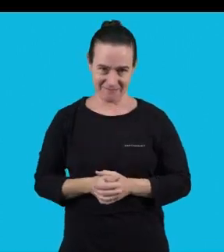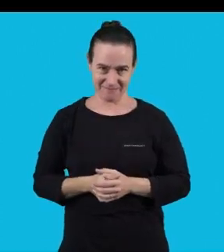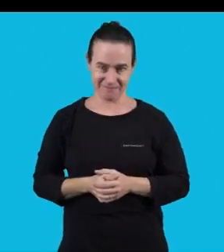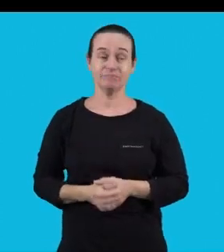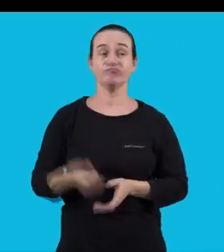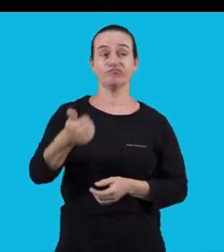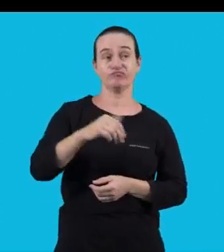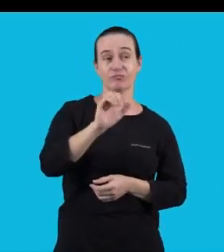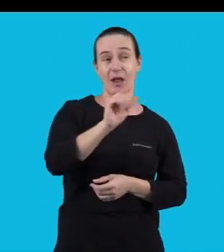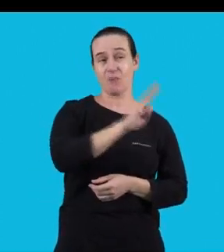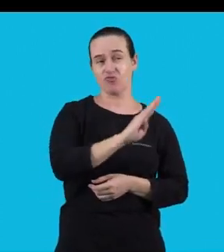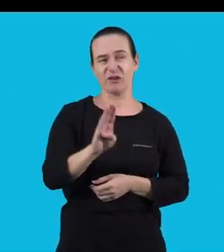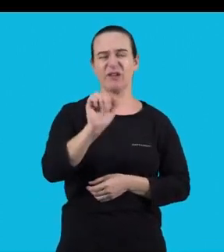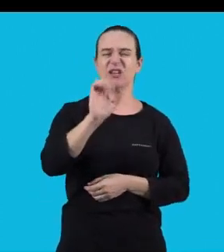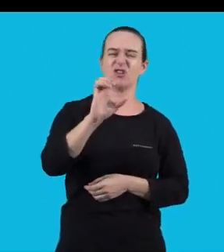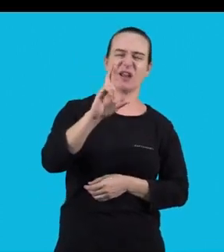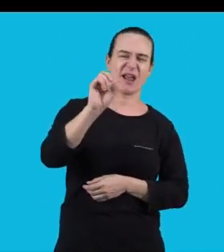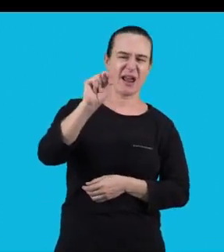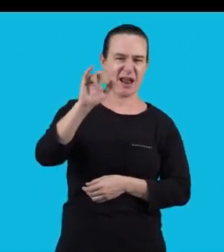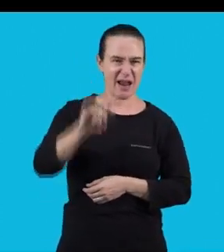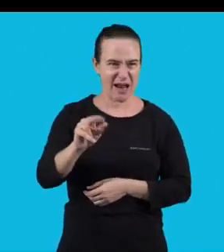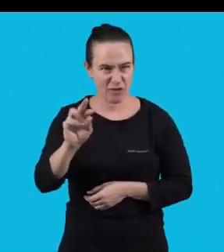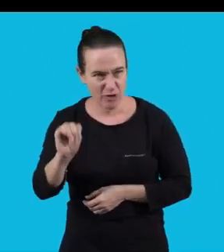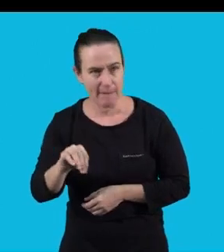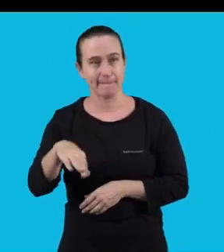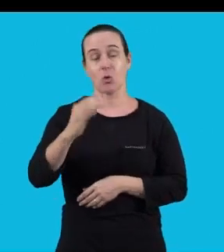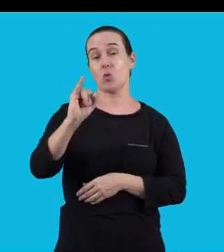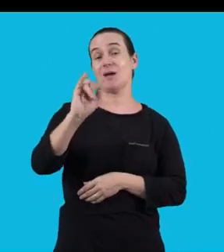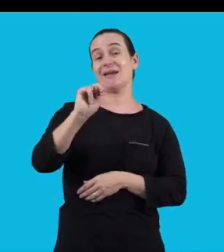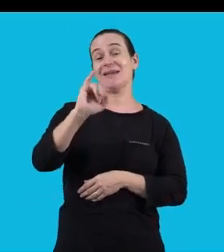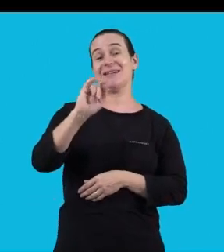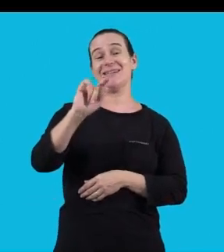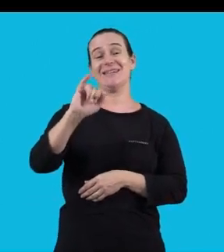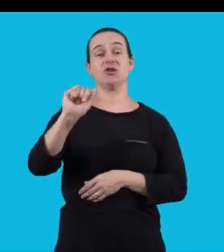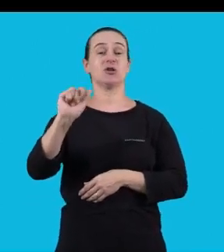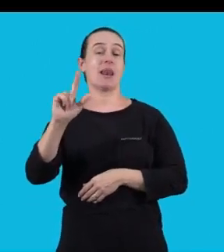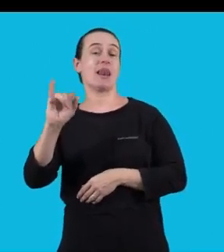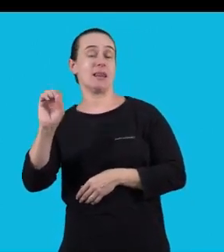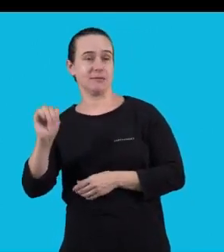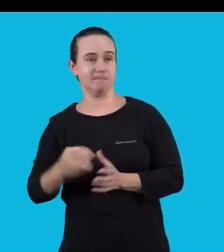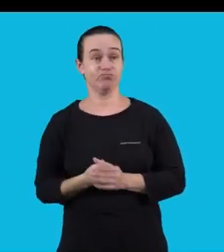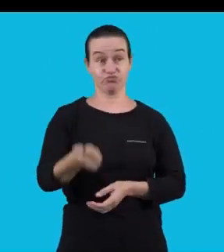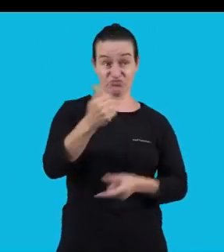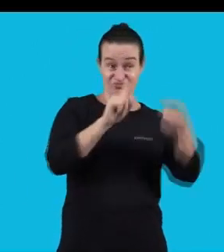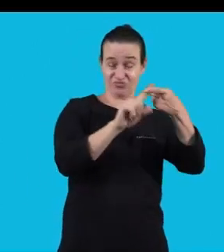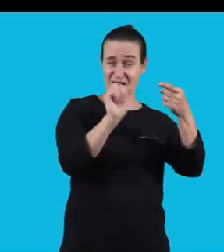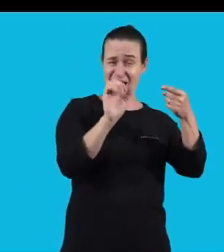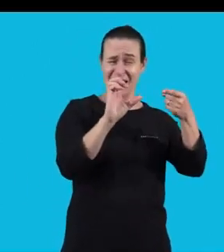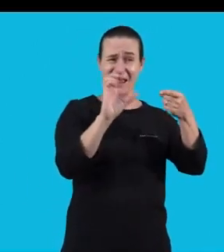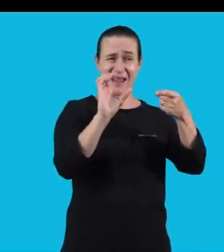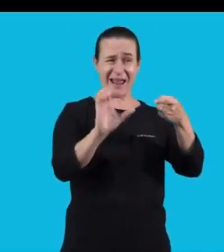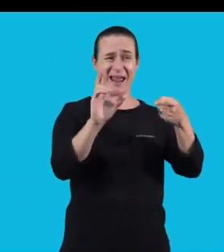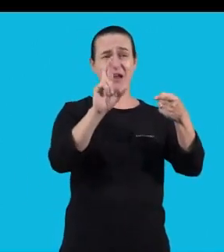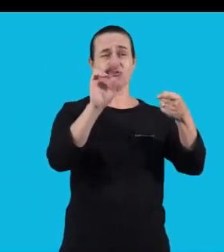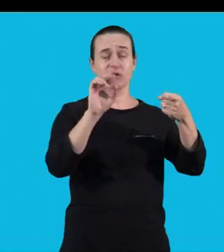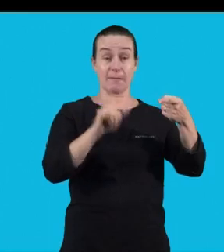Then we have abbreviations, acronyms, and initialisms. Acronyms are a word formed from the first